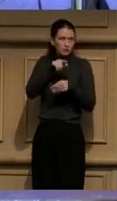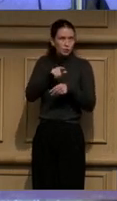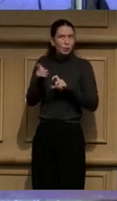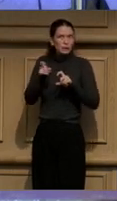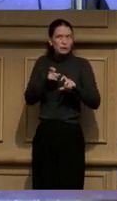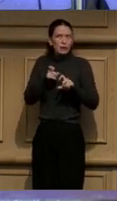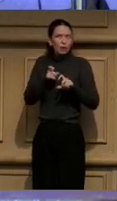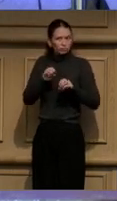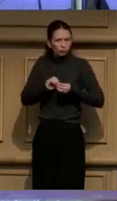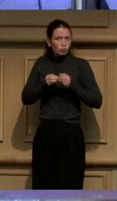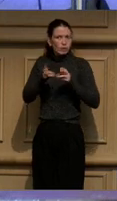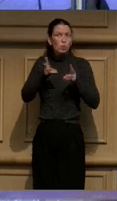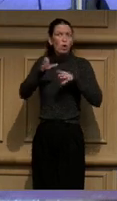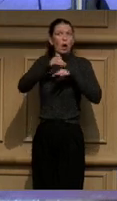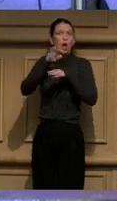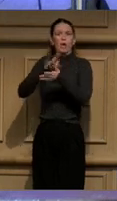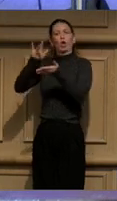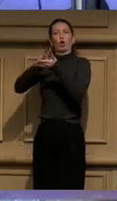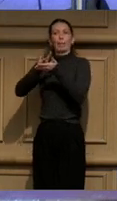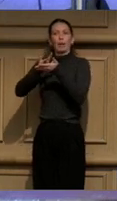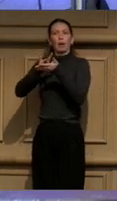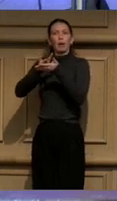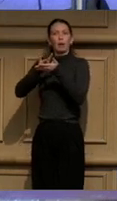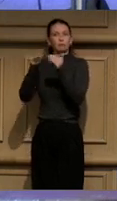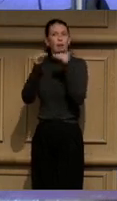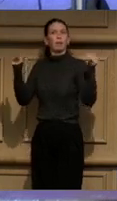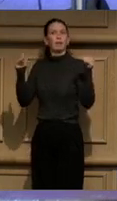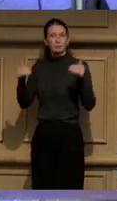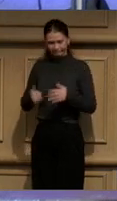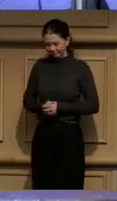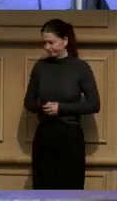Thank you. I want to thank this fantastic panel and.